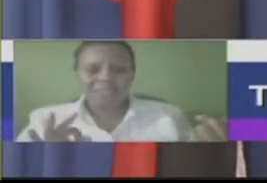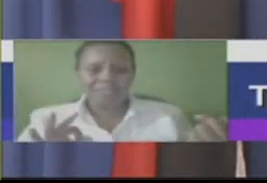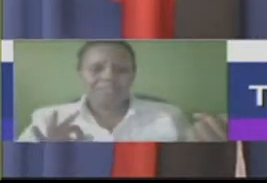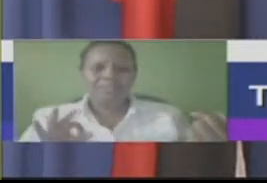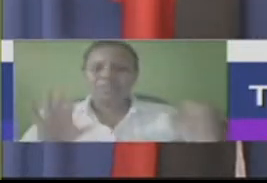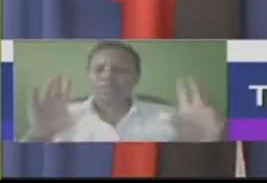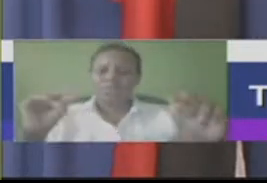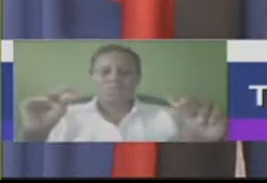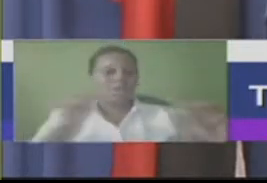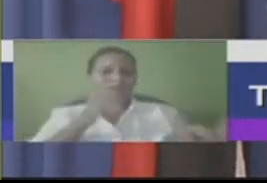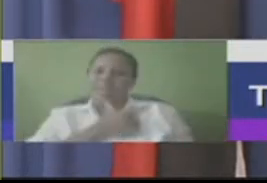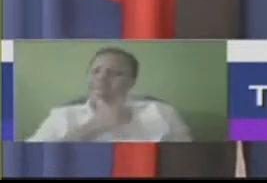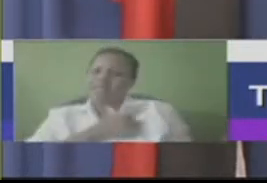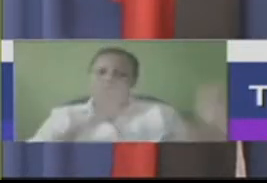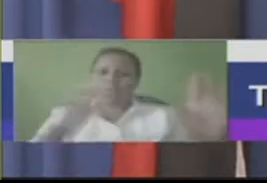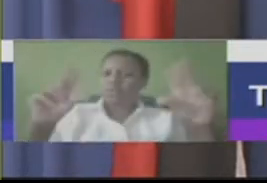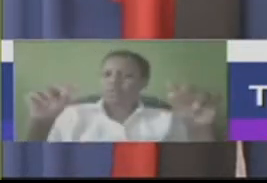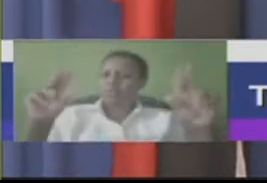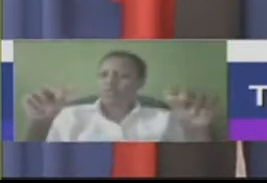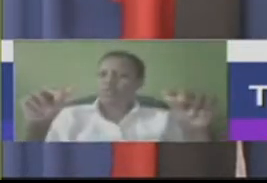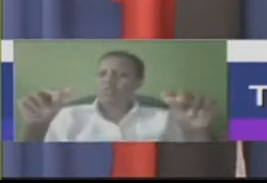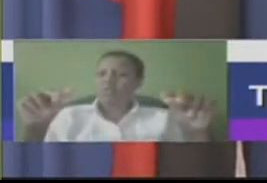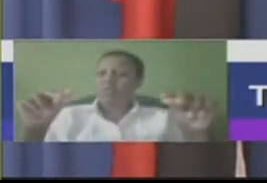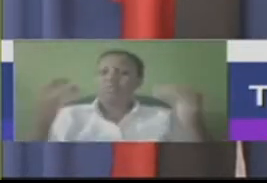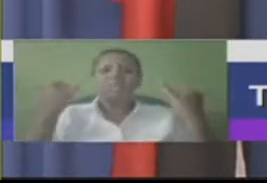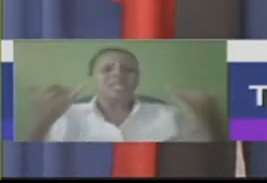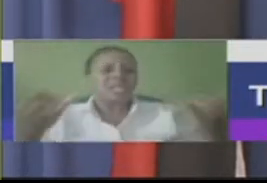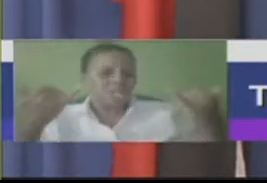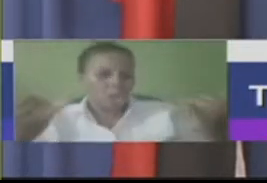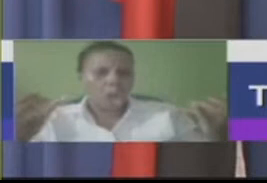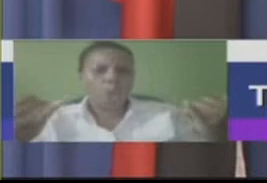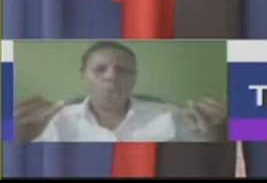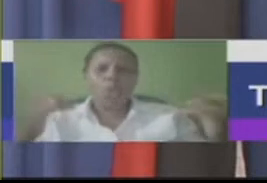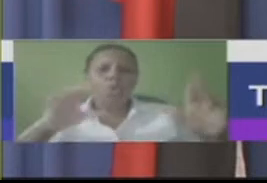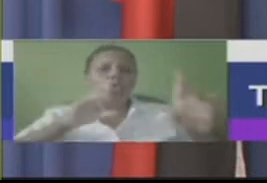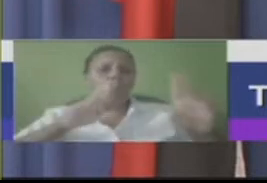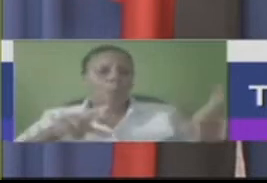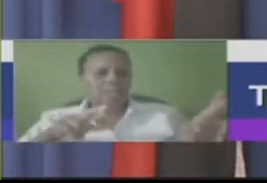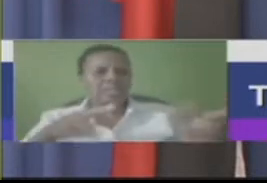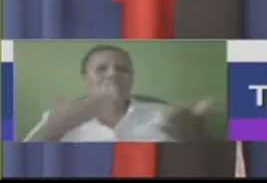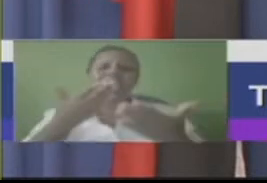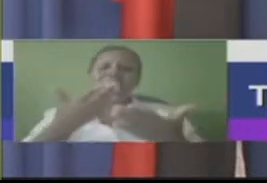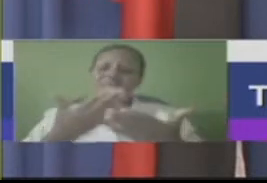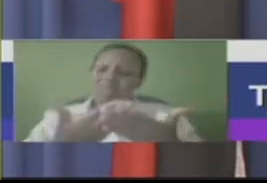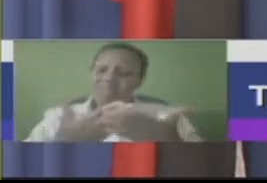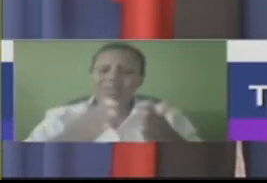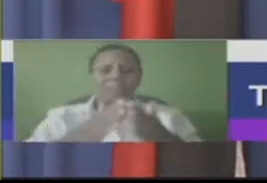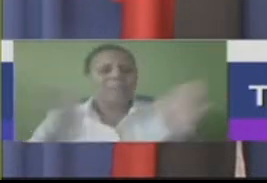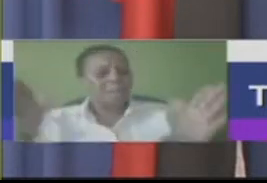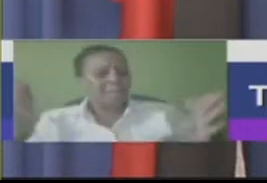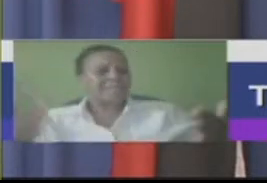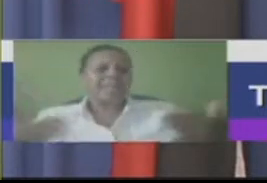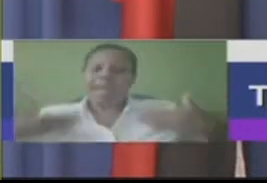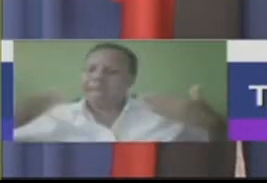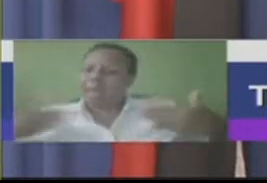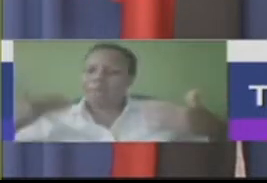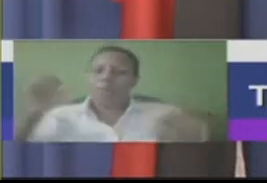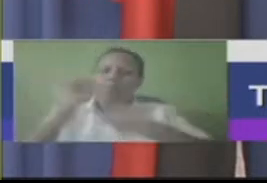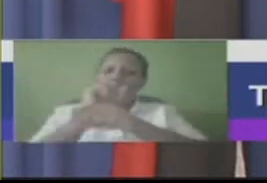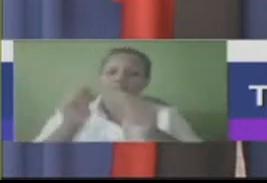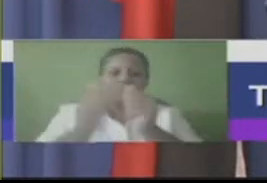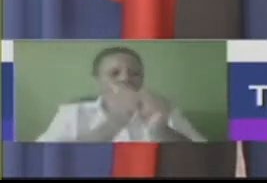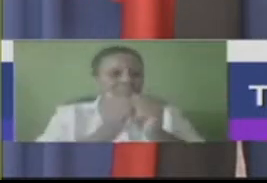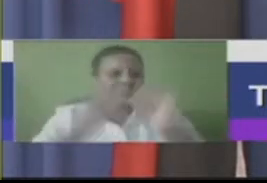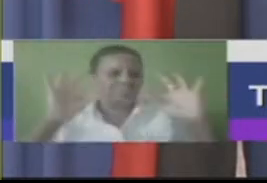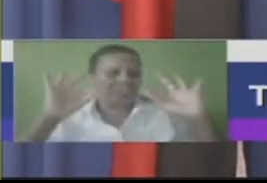reports I've had so far is that the population is satisfied that the work is going on in a